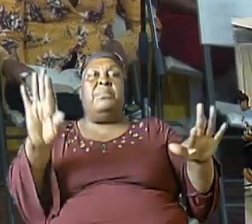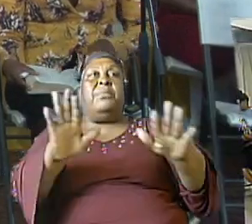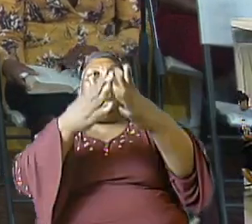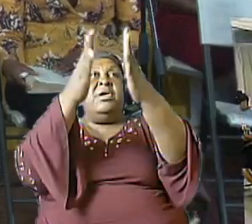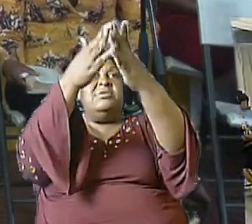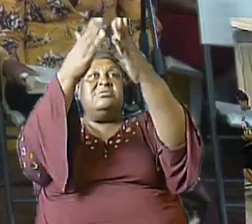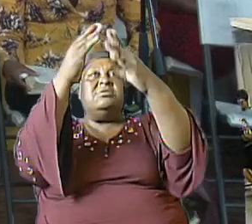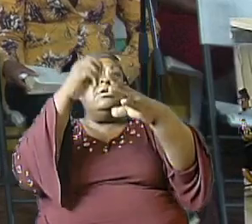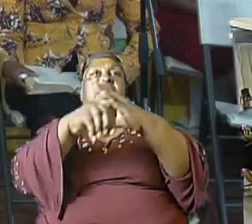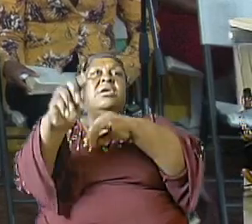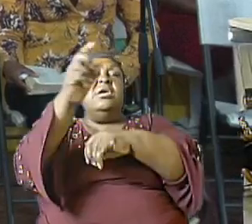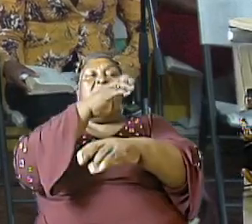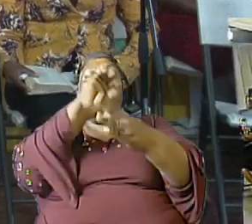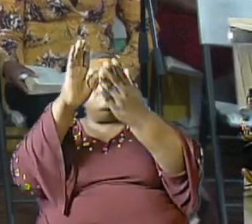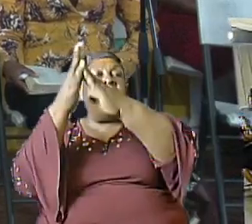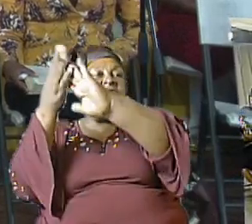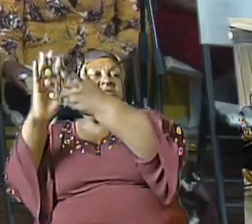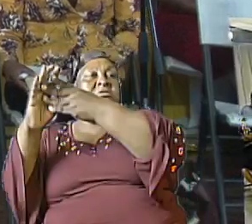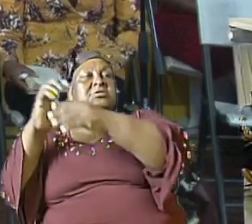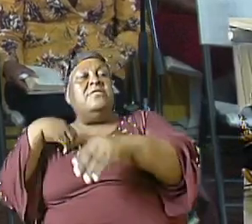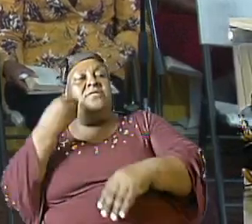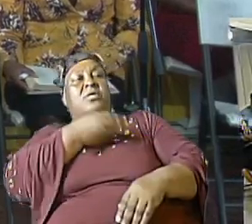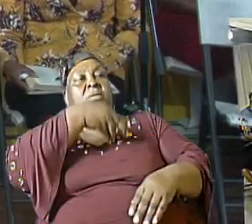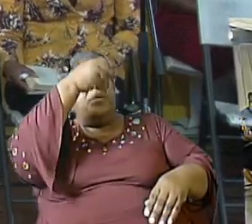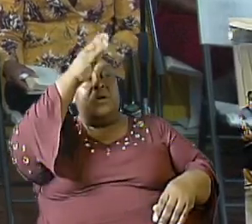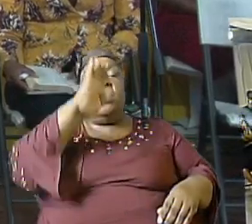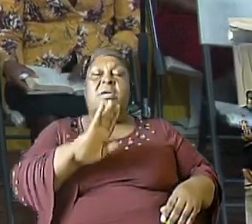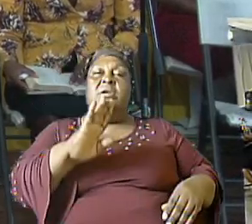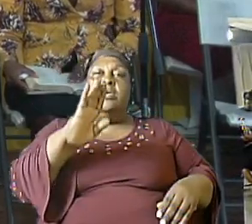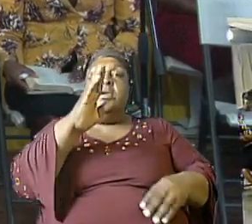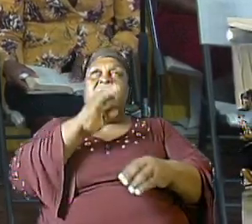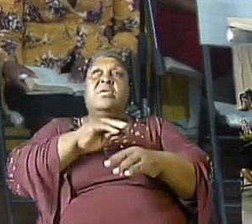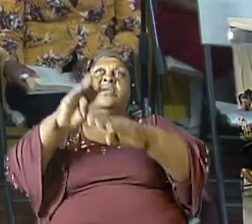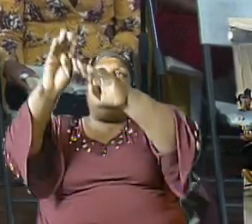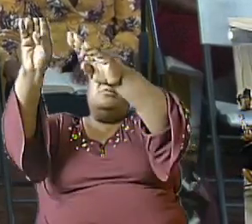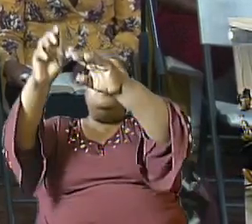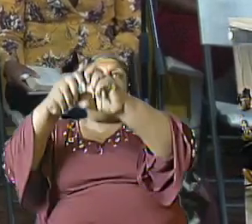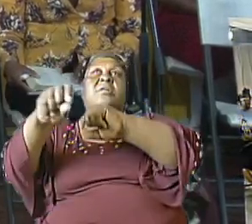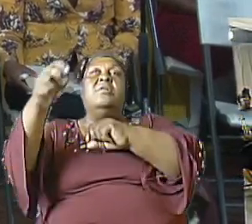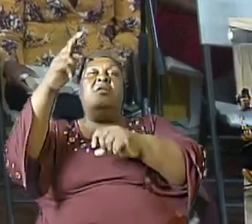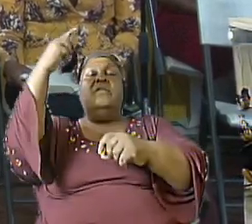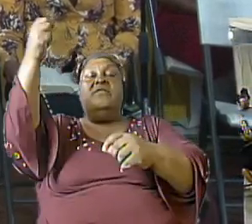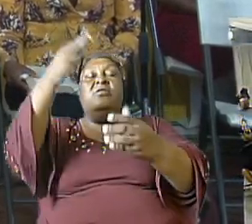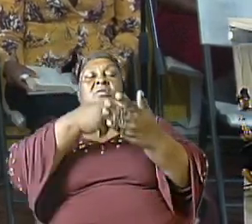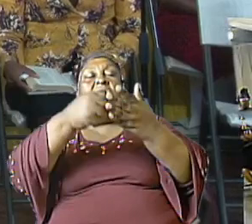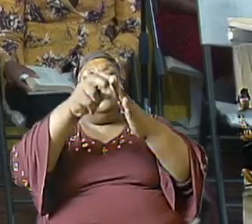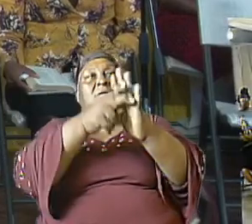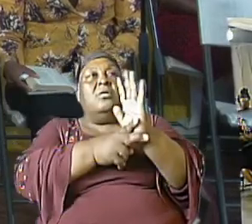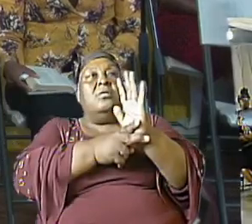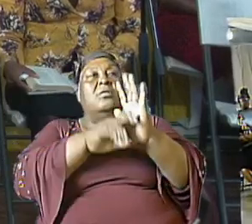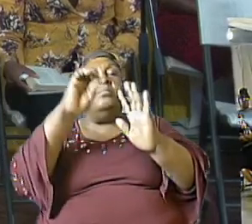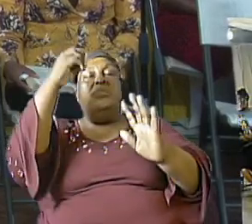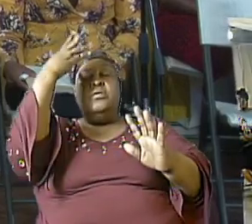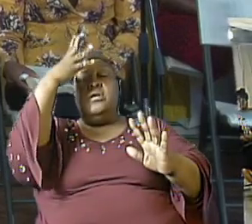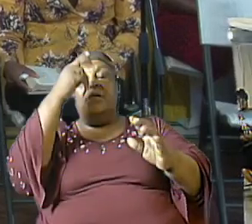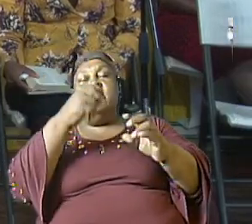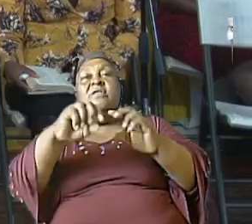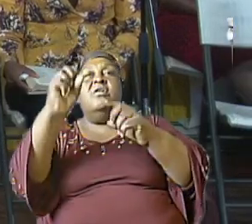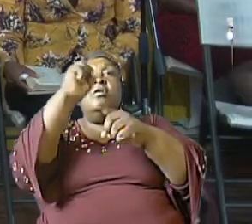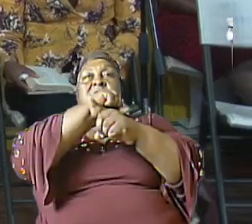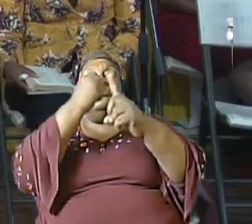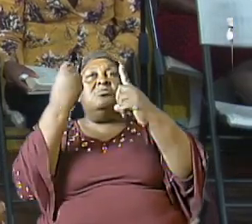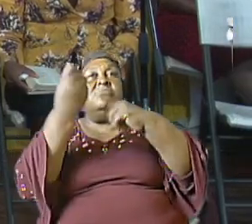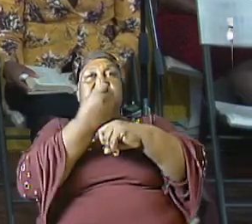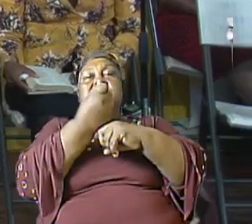be praised. In the city of our God, in the mountain of his holiness,